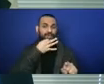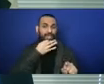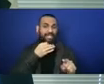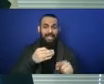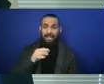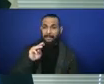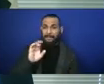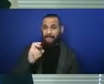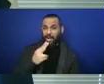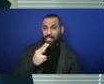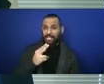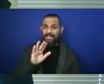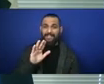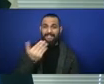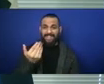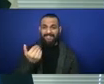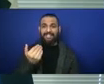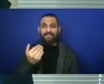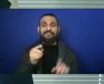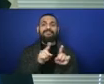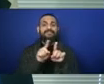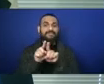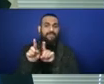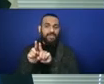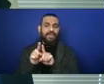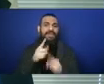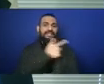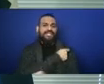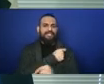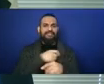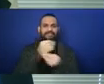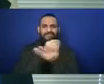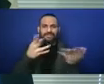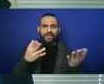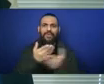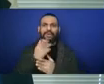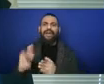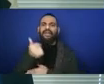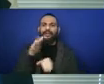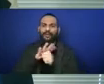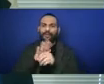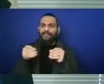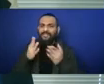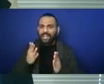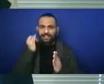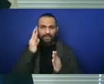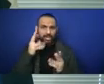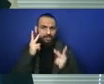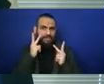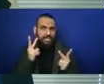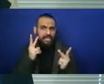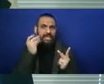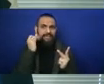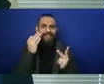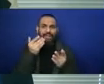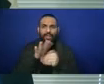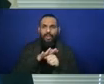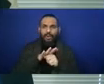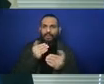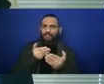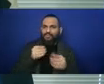vaccines are also being distributed by other local providers, and so if you want to see if there's a local provider near you you can